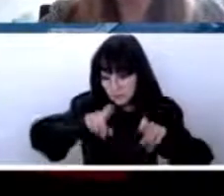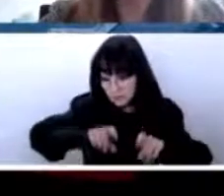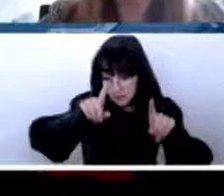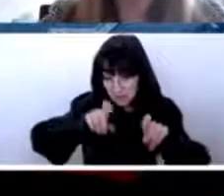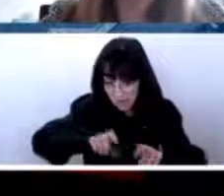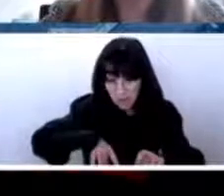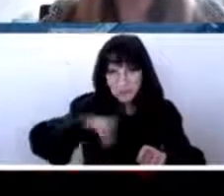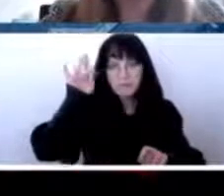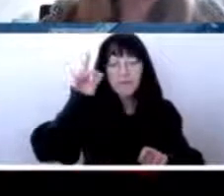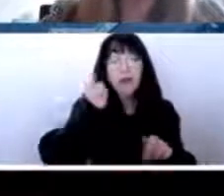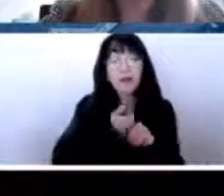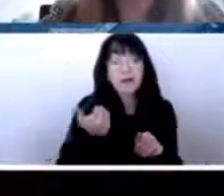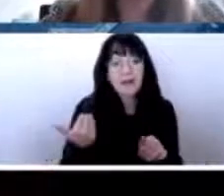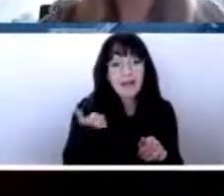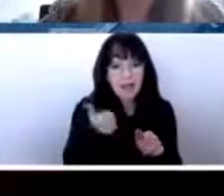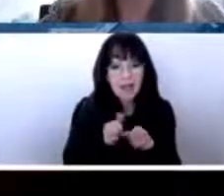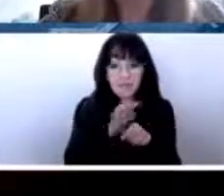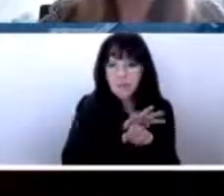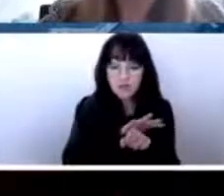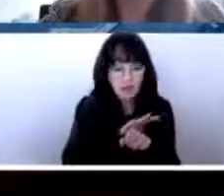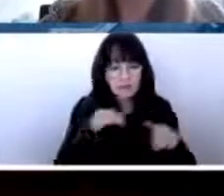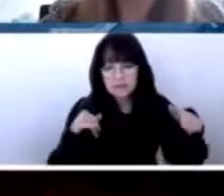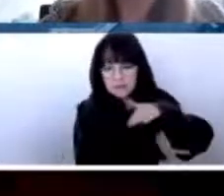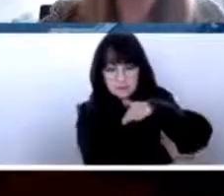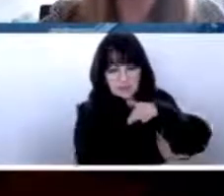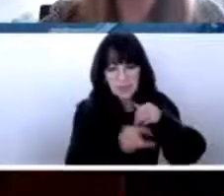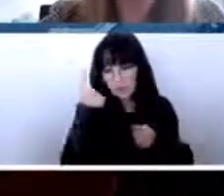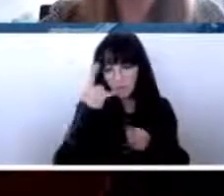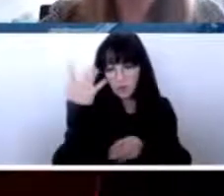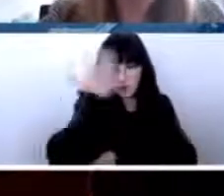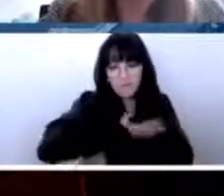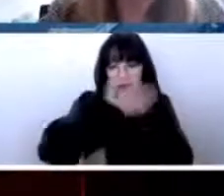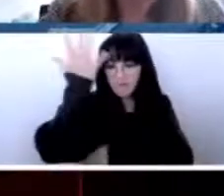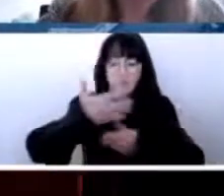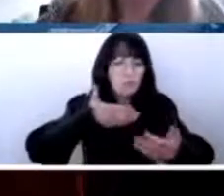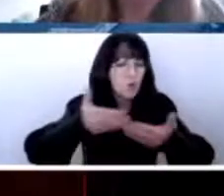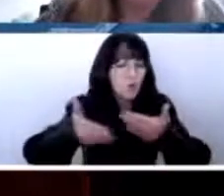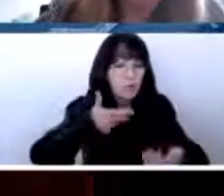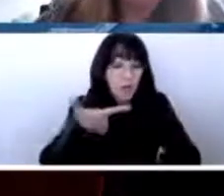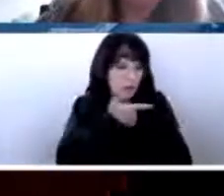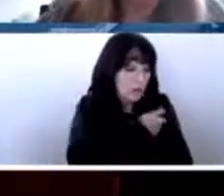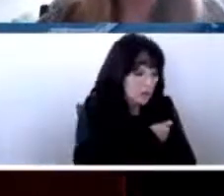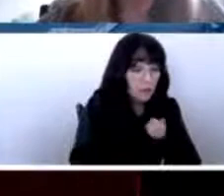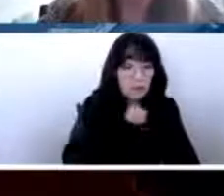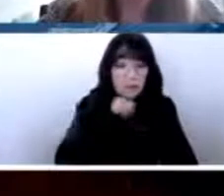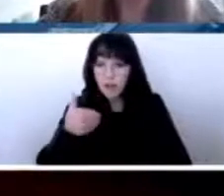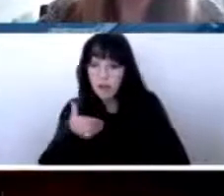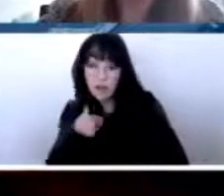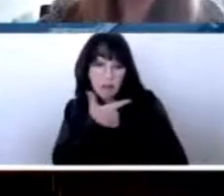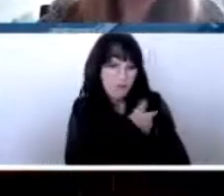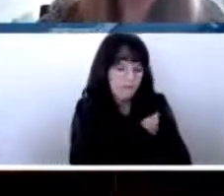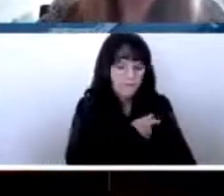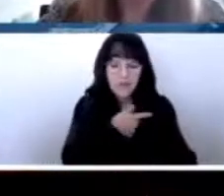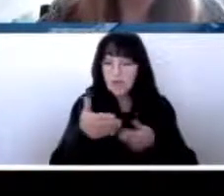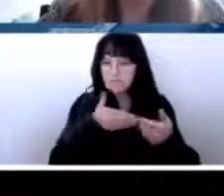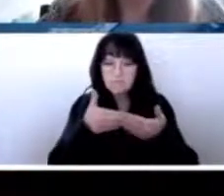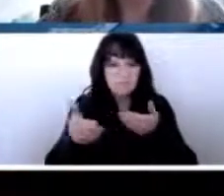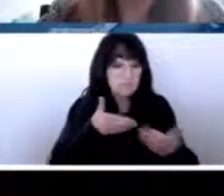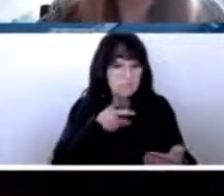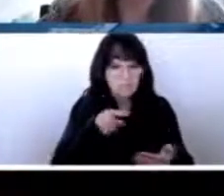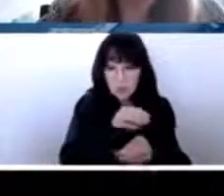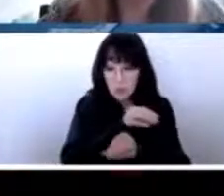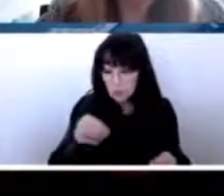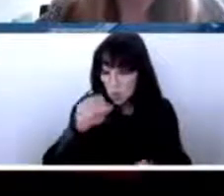should isolate for 5 days, regardless of vaccination status. Now, if you have no symptoms,